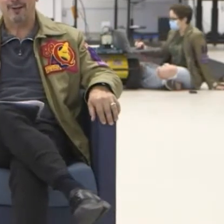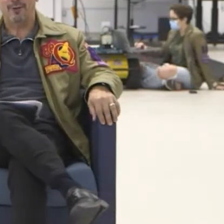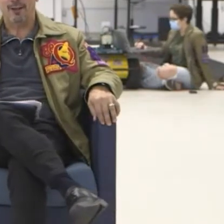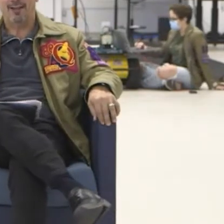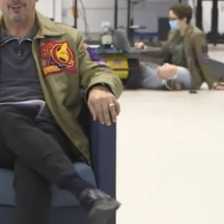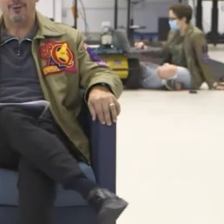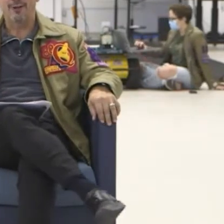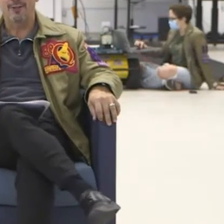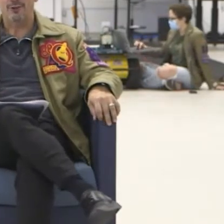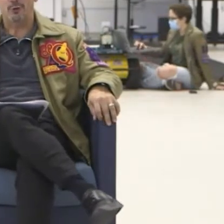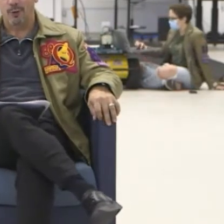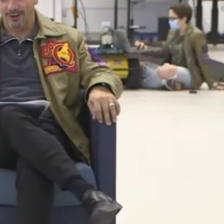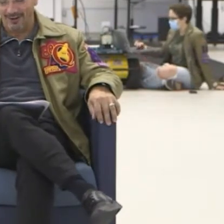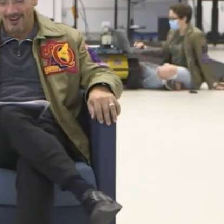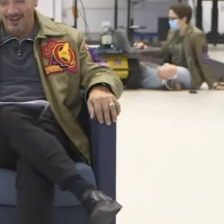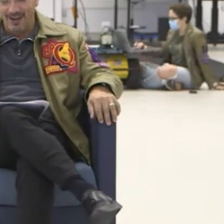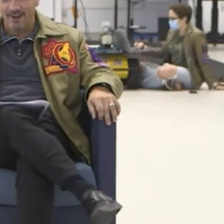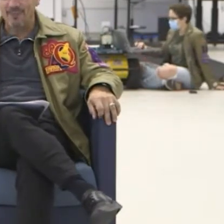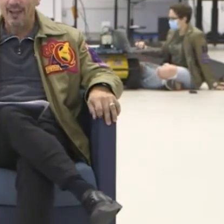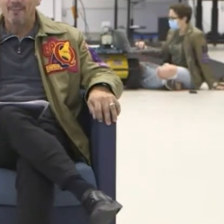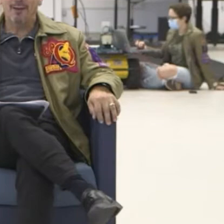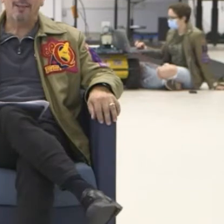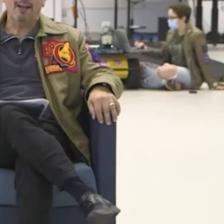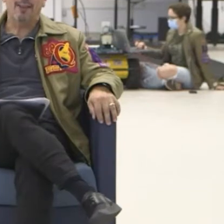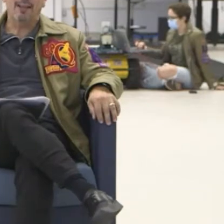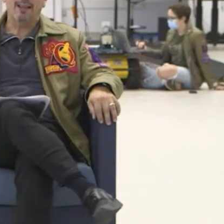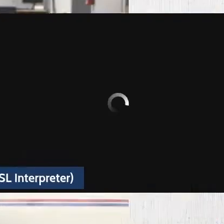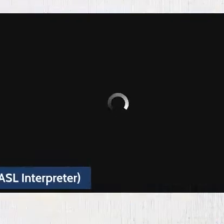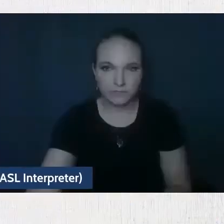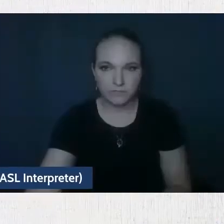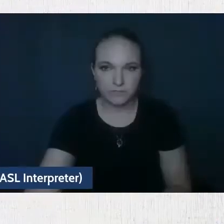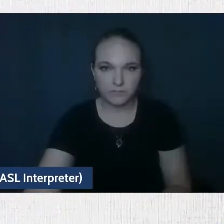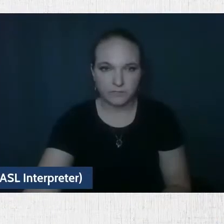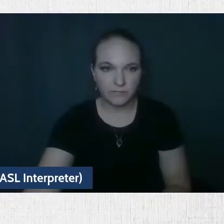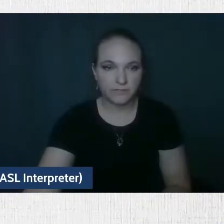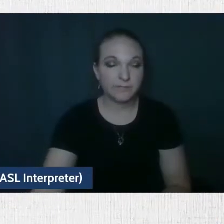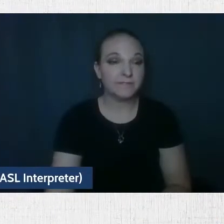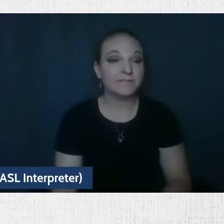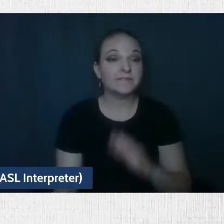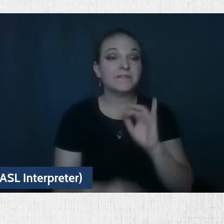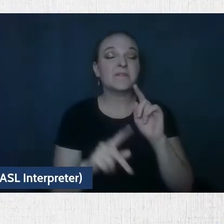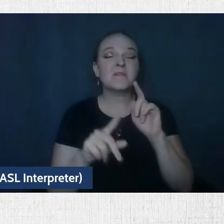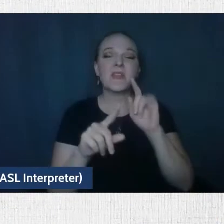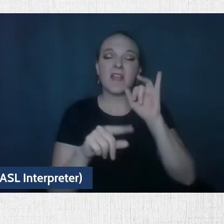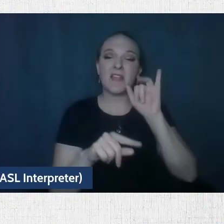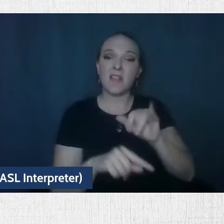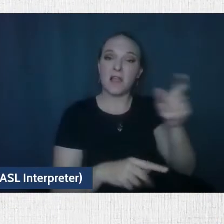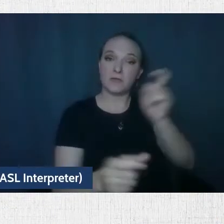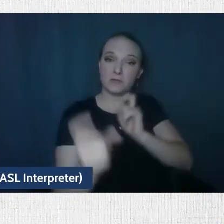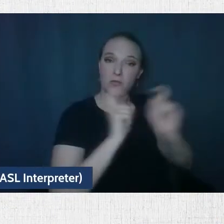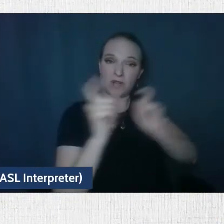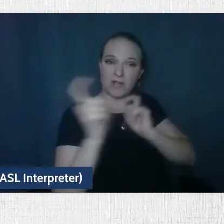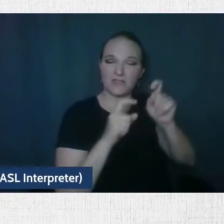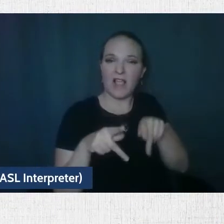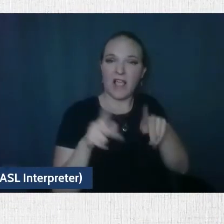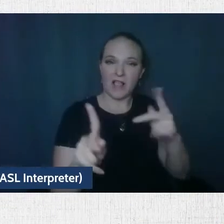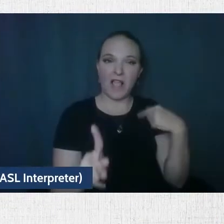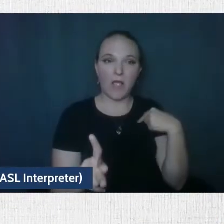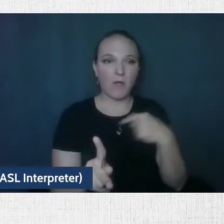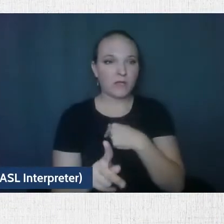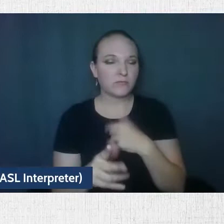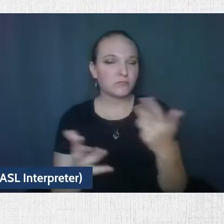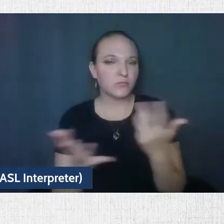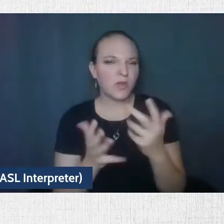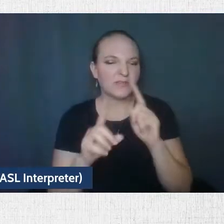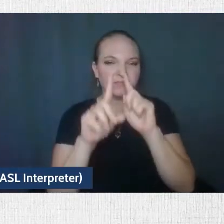tell them last year that you won. But let me tell you, the kinds of things that these donations allow for are the kinds